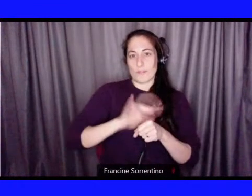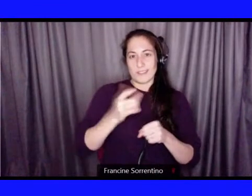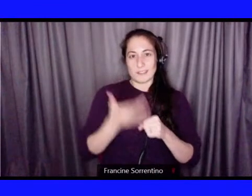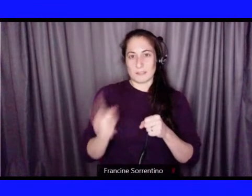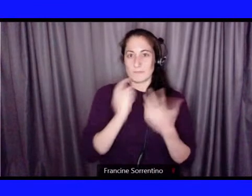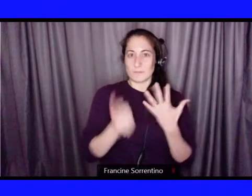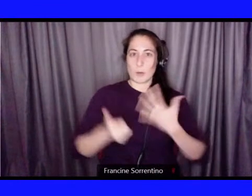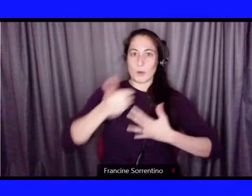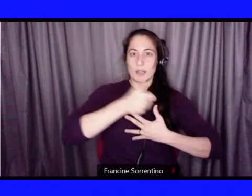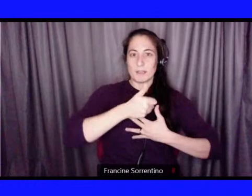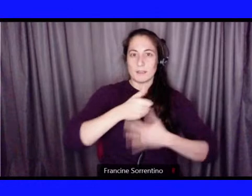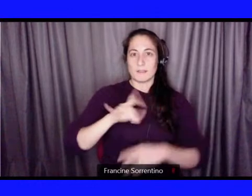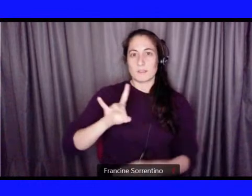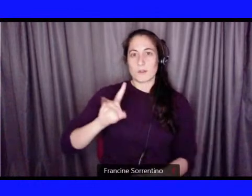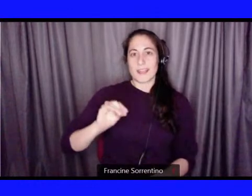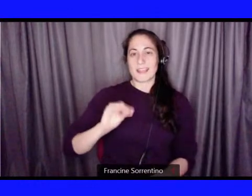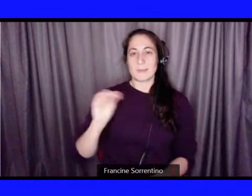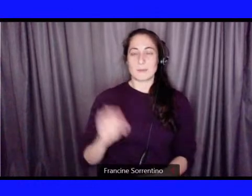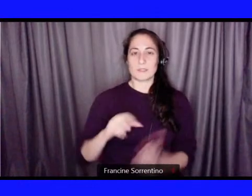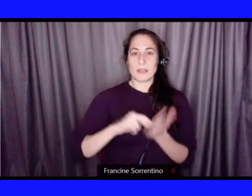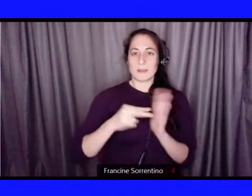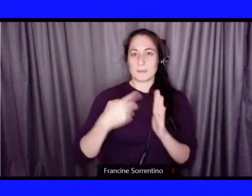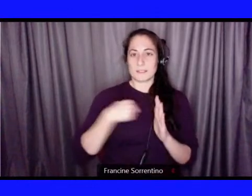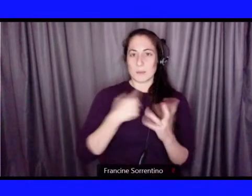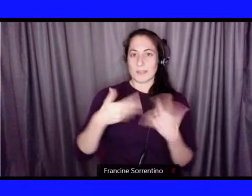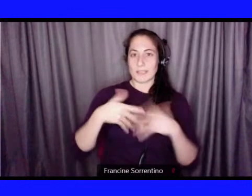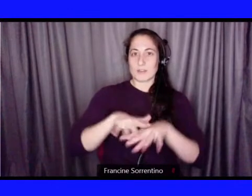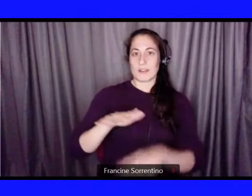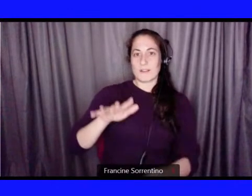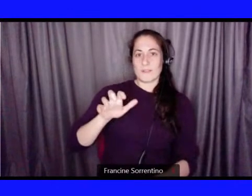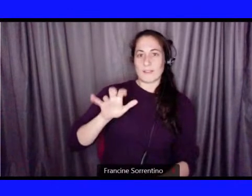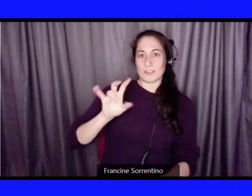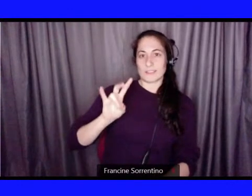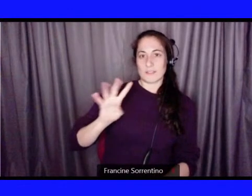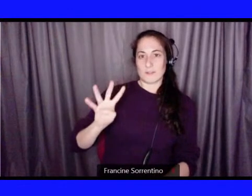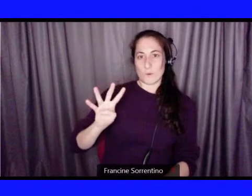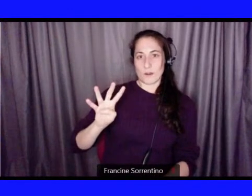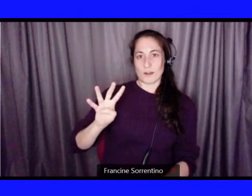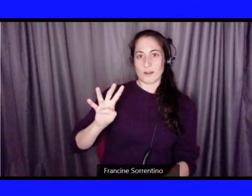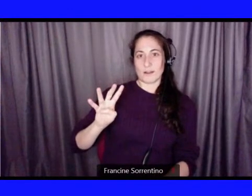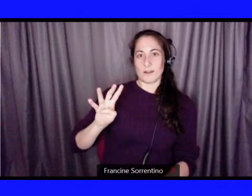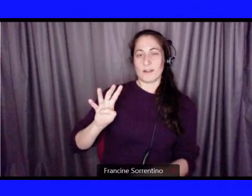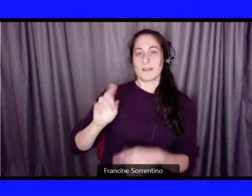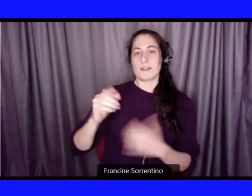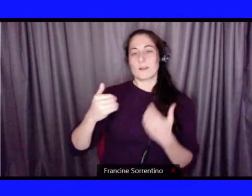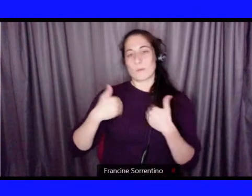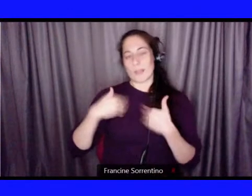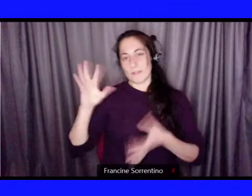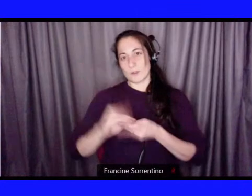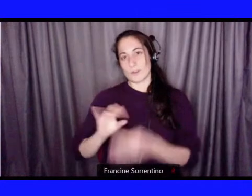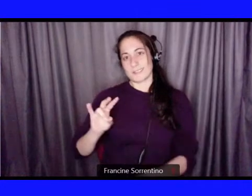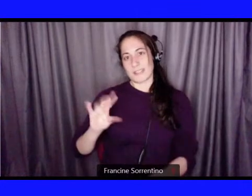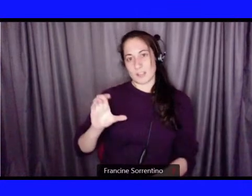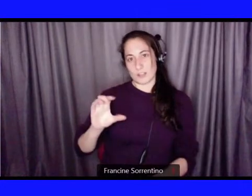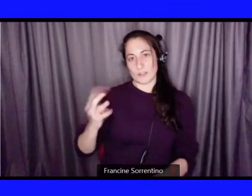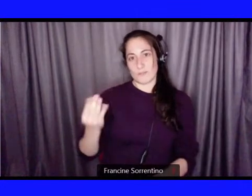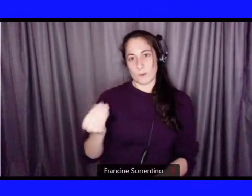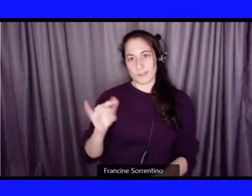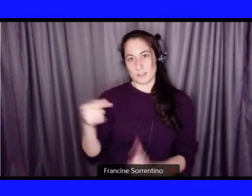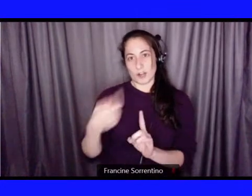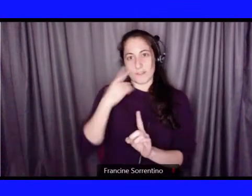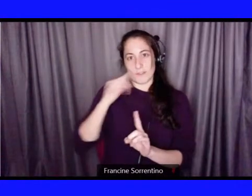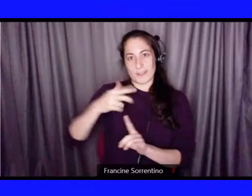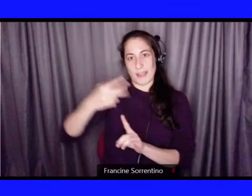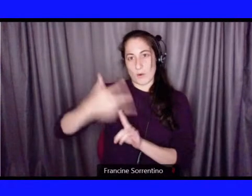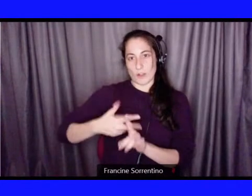included. You said last time they didn't have telephonic visits. Do they still not have telephonic visits? On